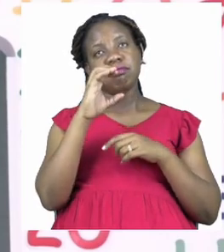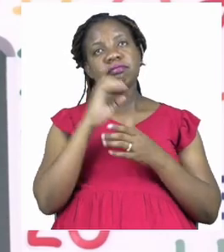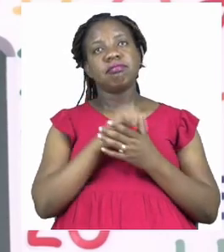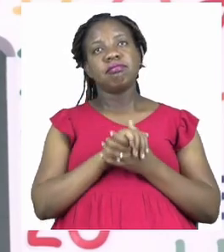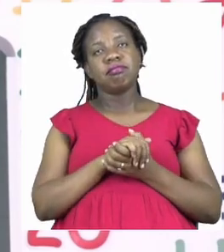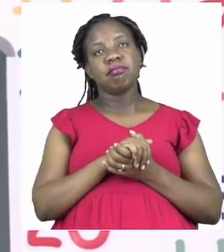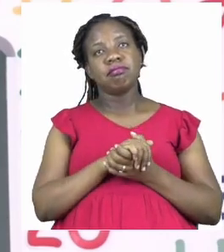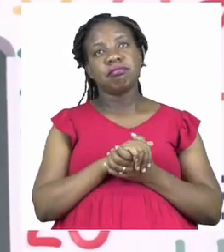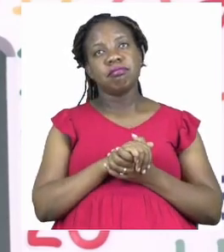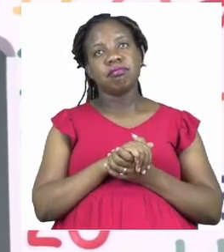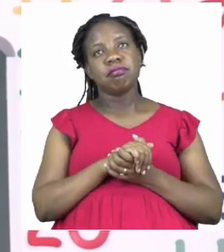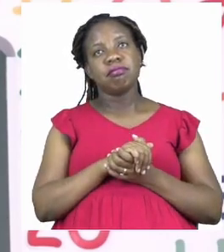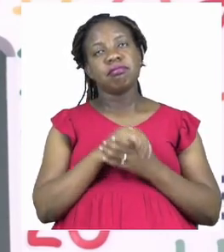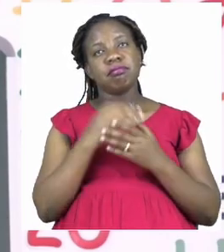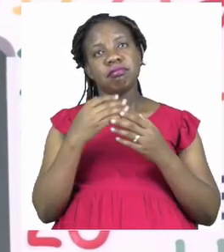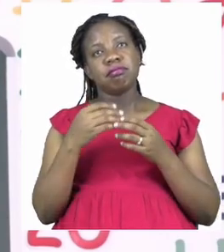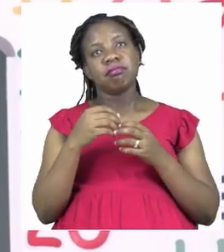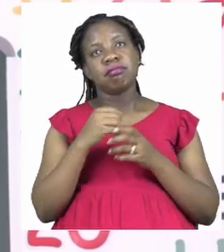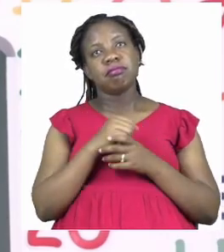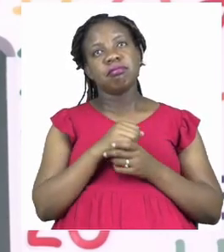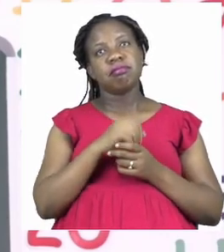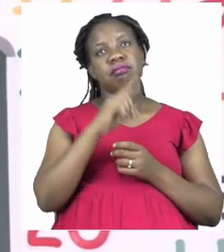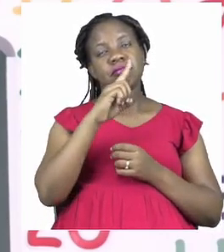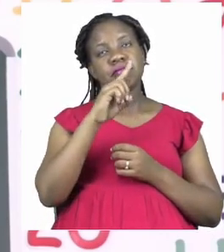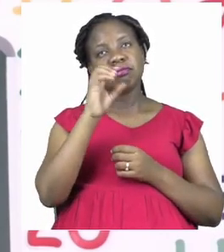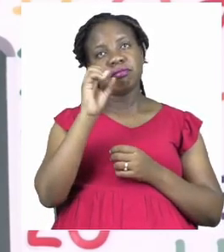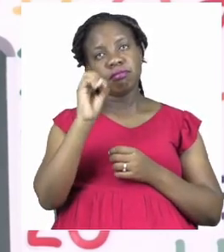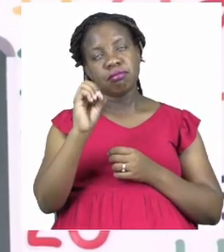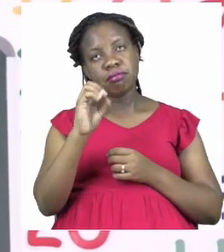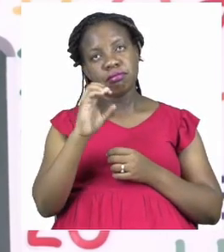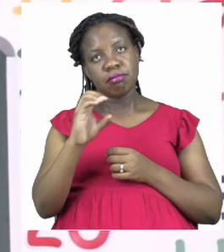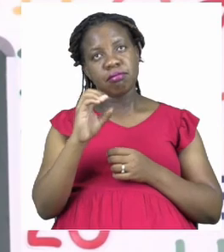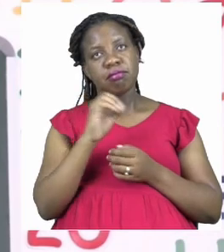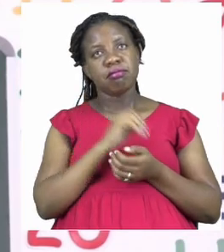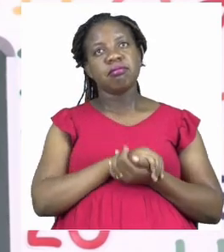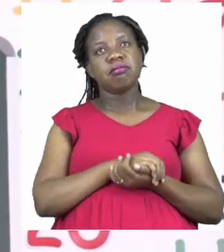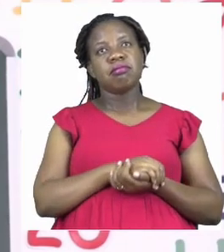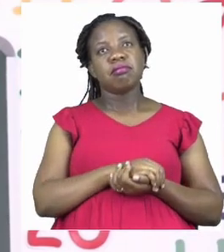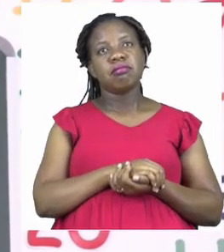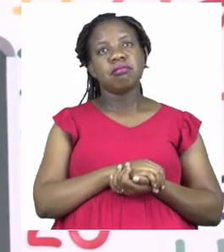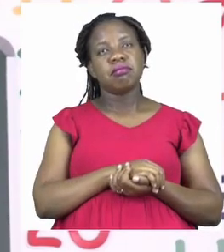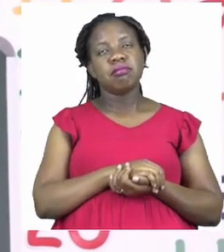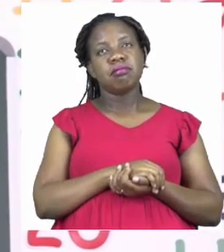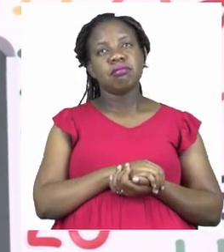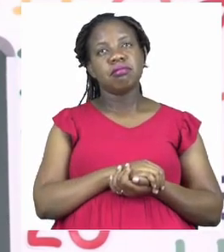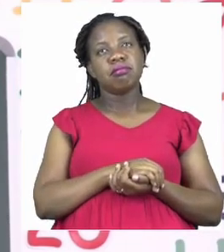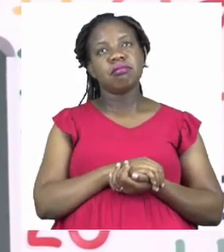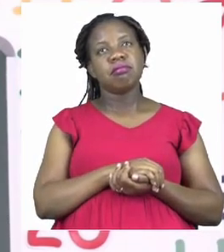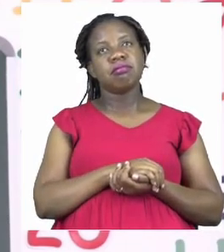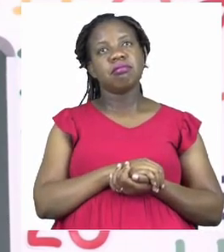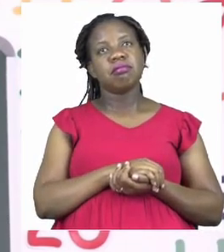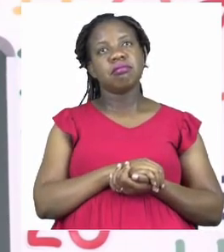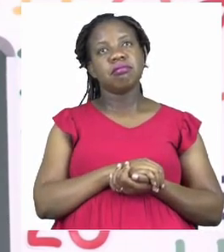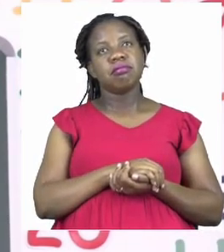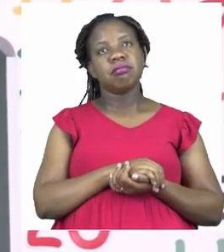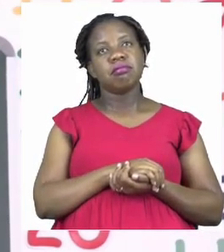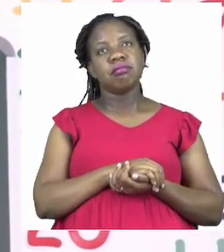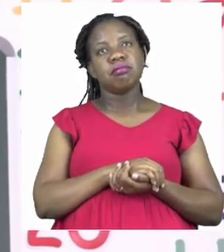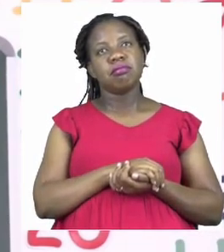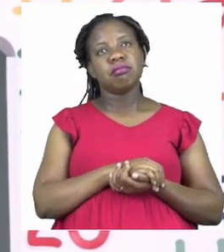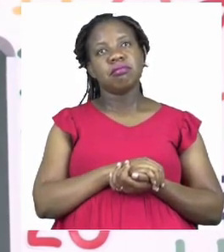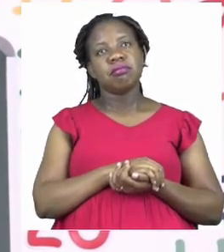cents, we take our 45 cents, and we add them again. We